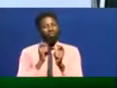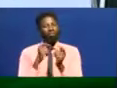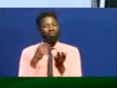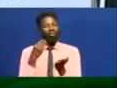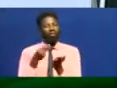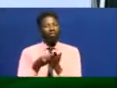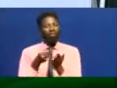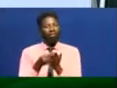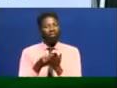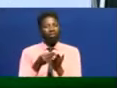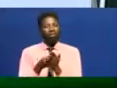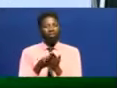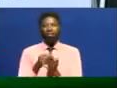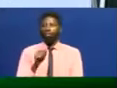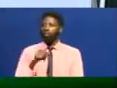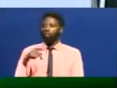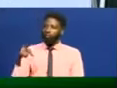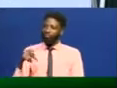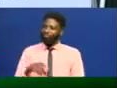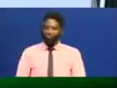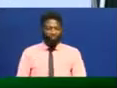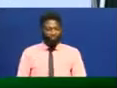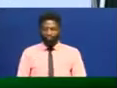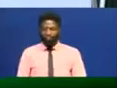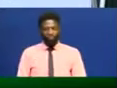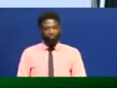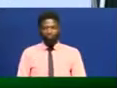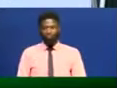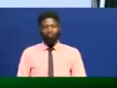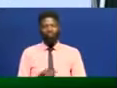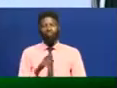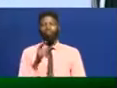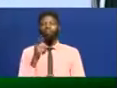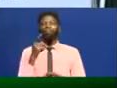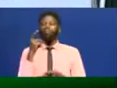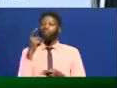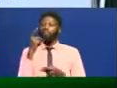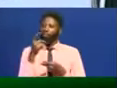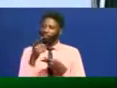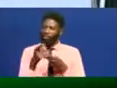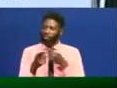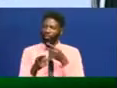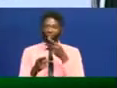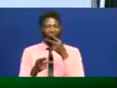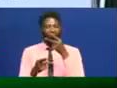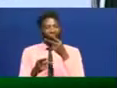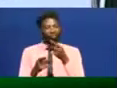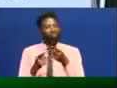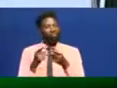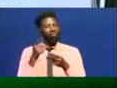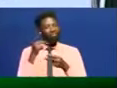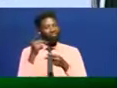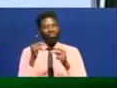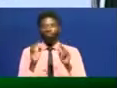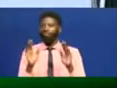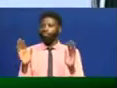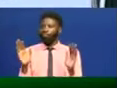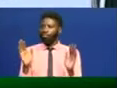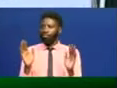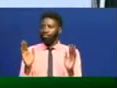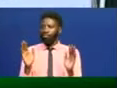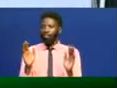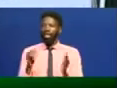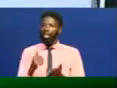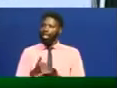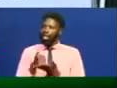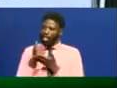app. Talanta Hela is a process. Talanta Hela is a pipeline. Talanta Hela is a conveyor